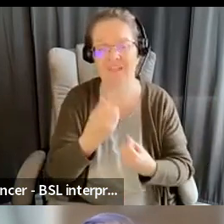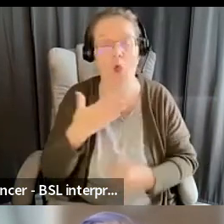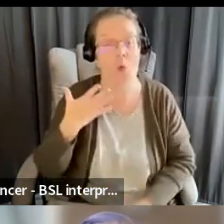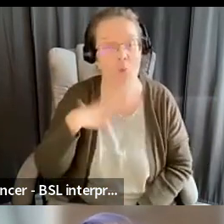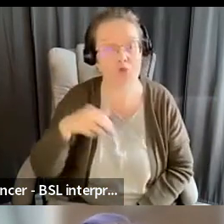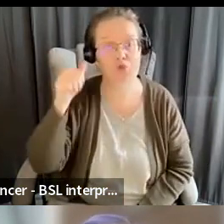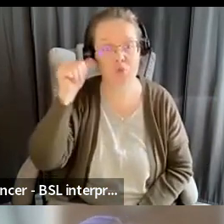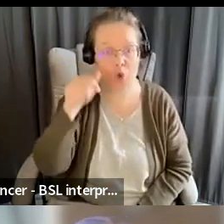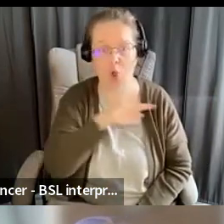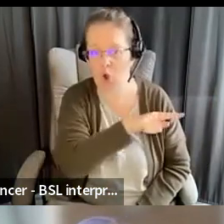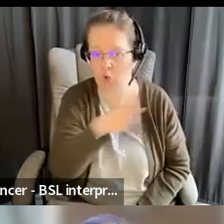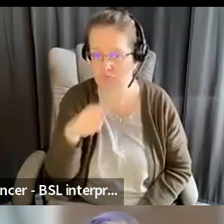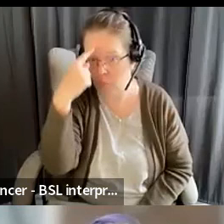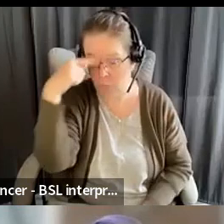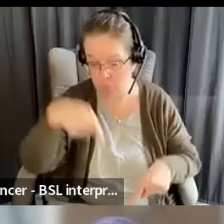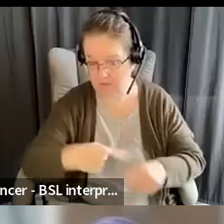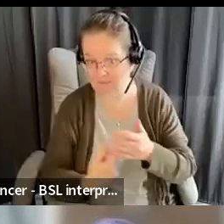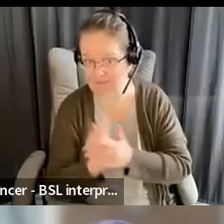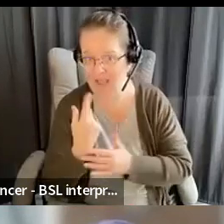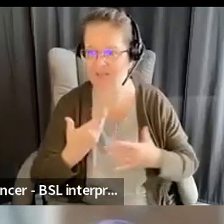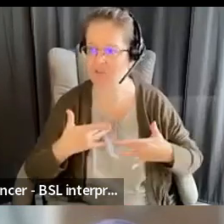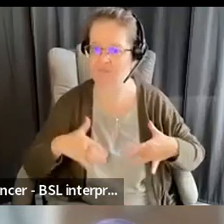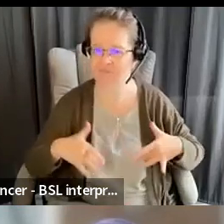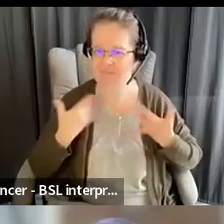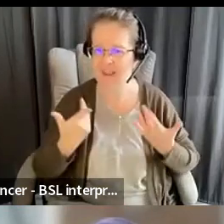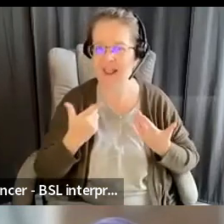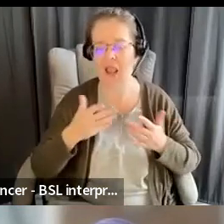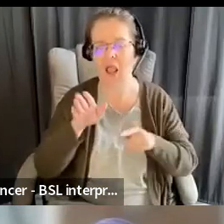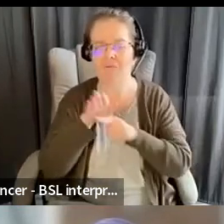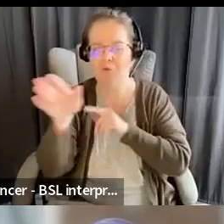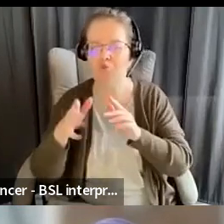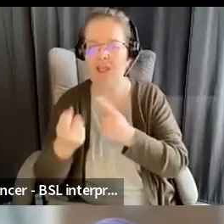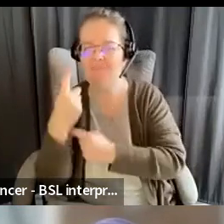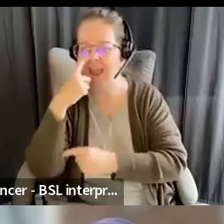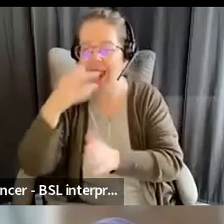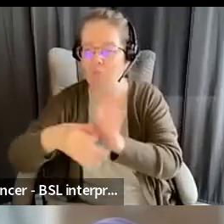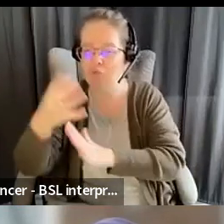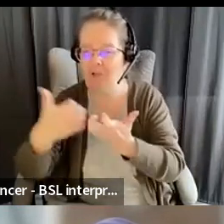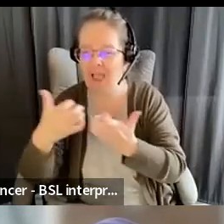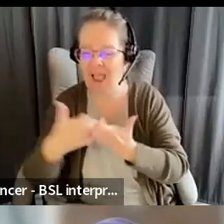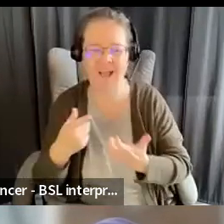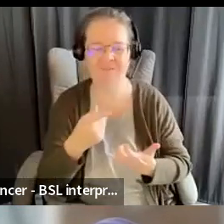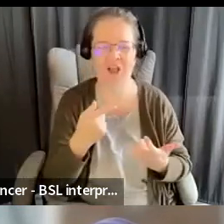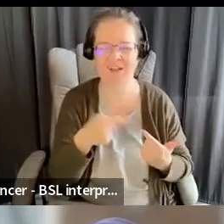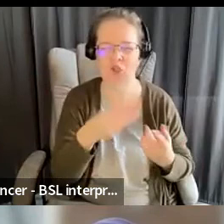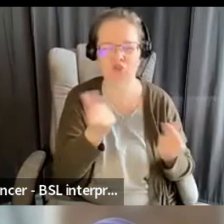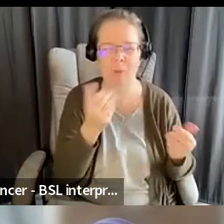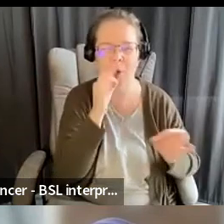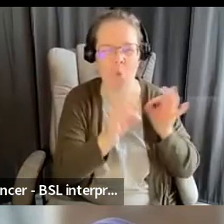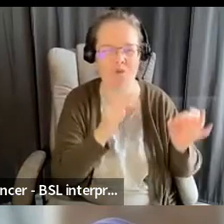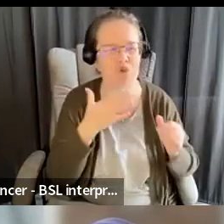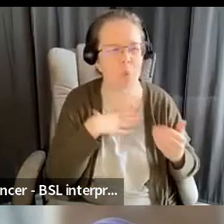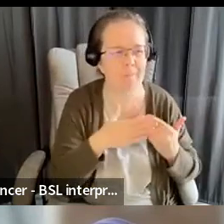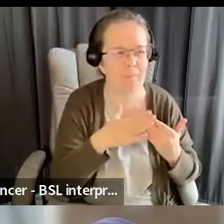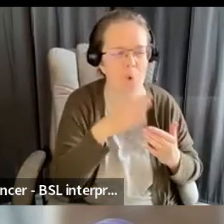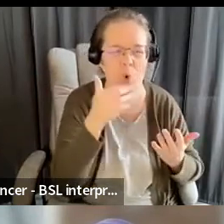to know what you thought of the event, how we can improve future events. If there's anything that wasn't resolved from today that you would like to find out in the